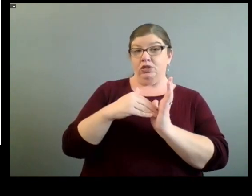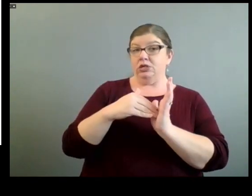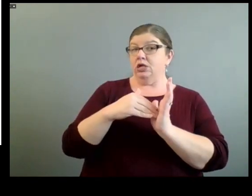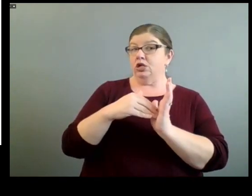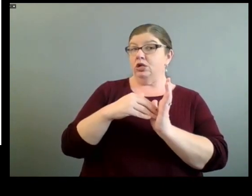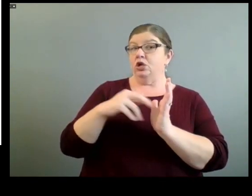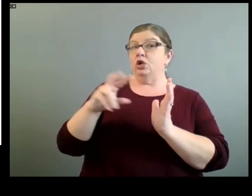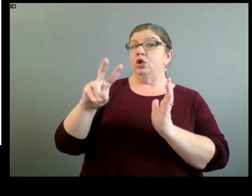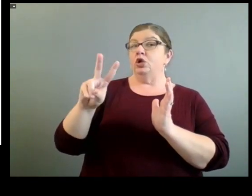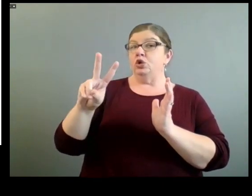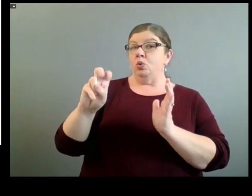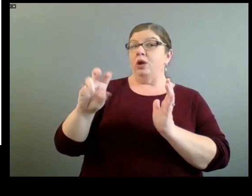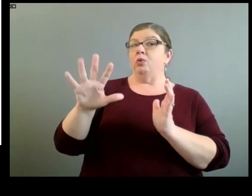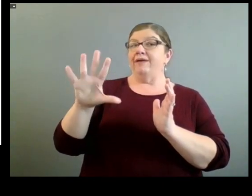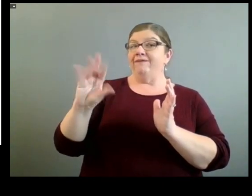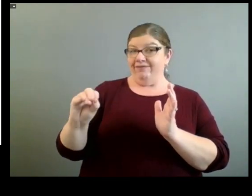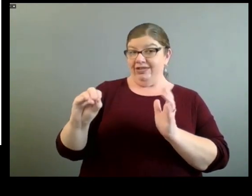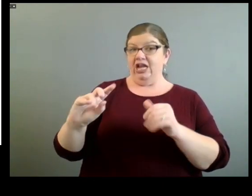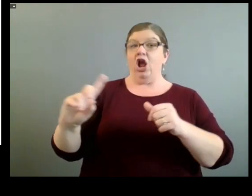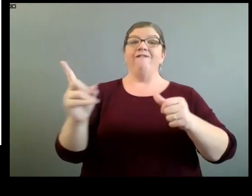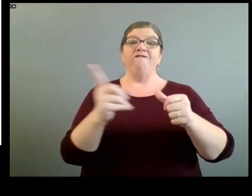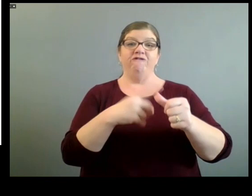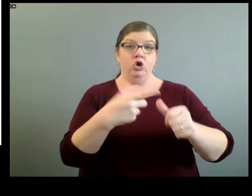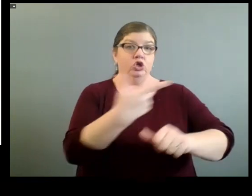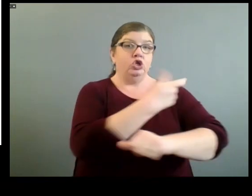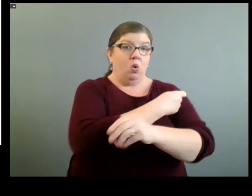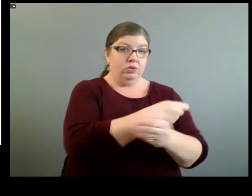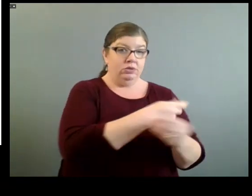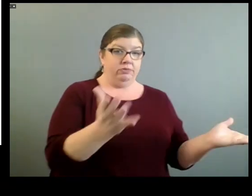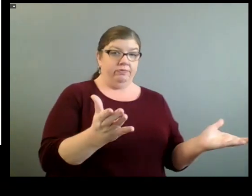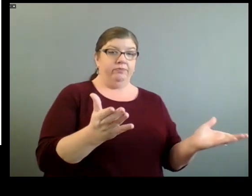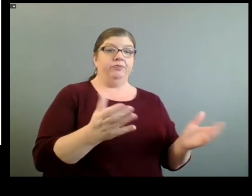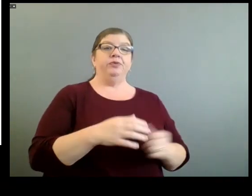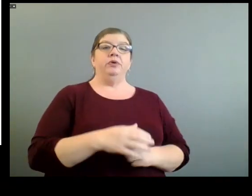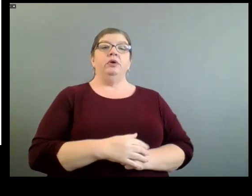68,250. First doses administered,